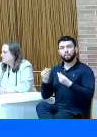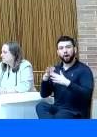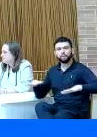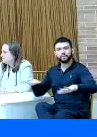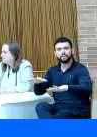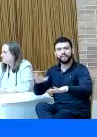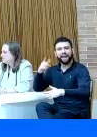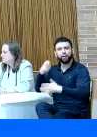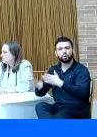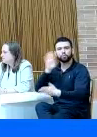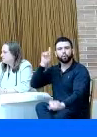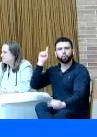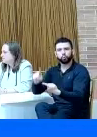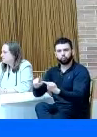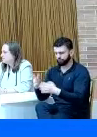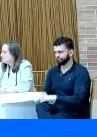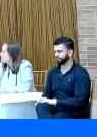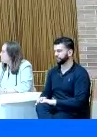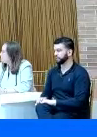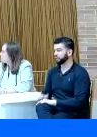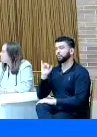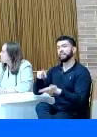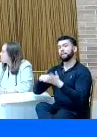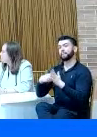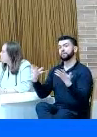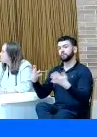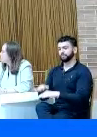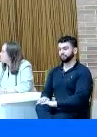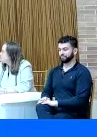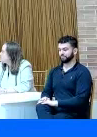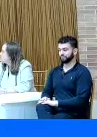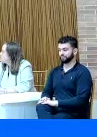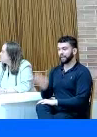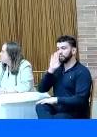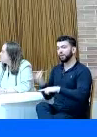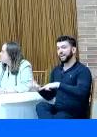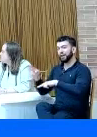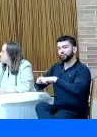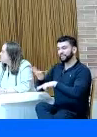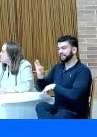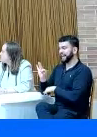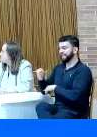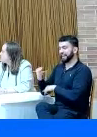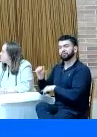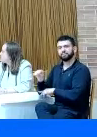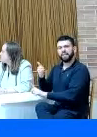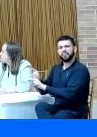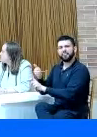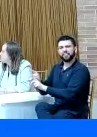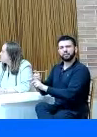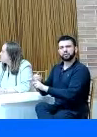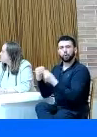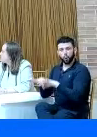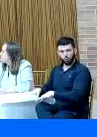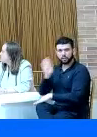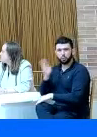decline this in turn would increase the uh increase fha's own losses so